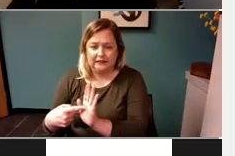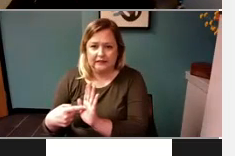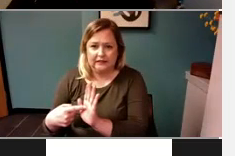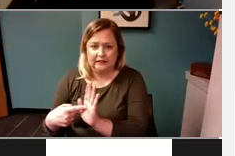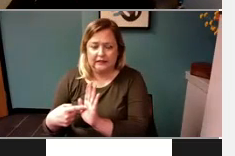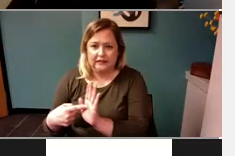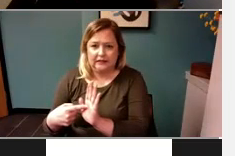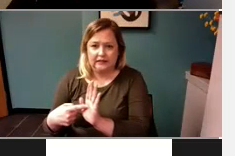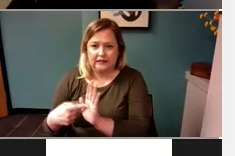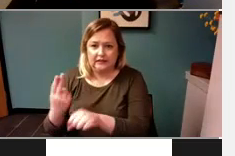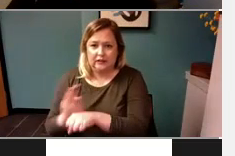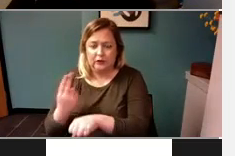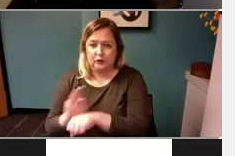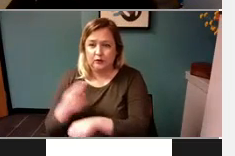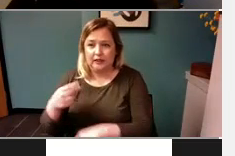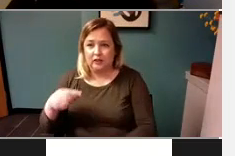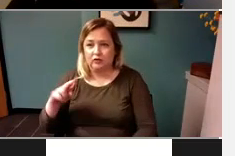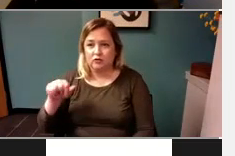this graph coloring problem?